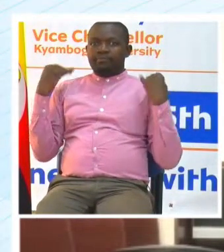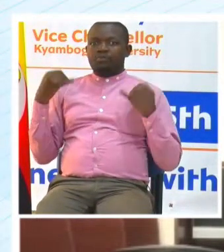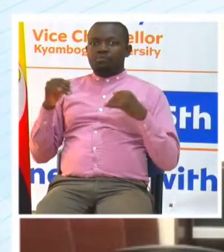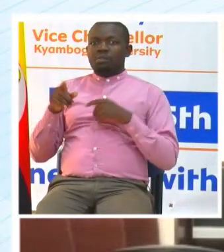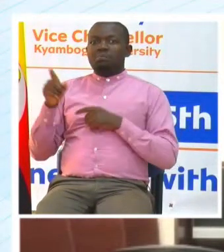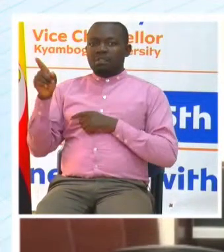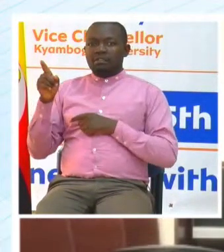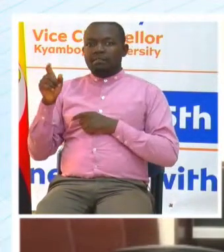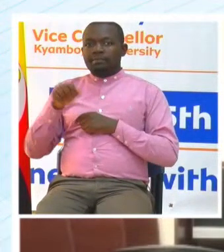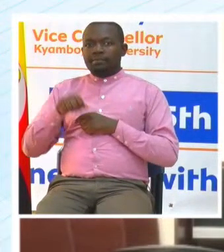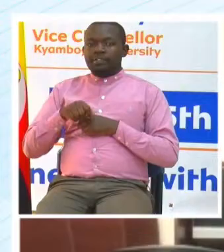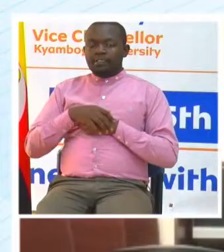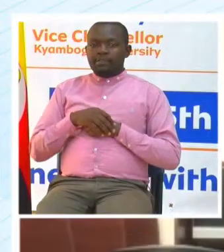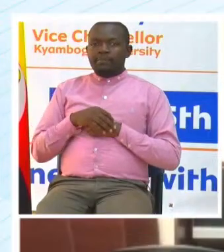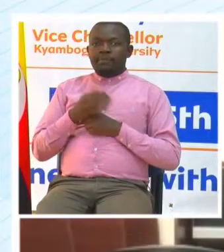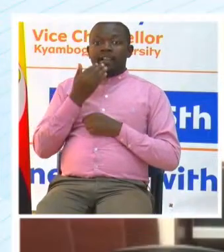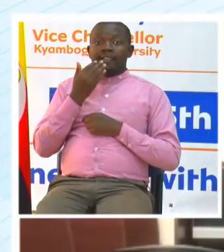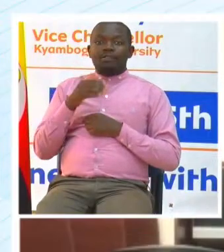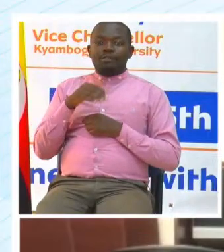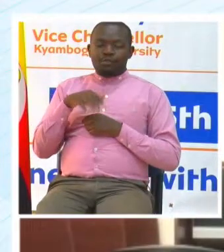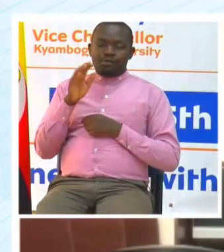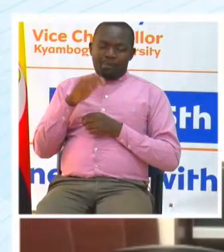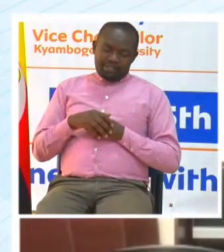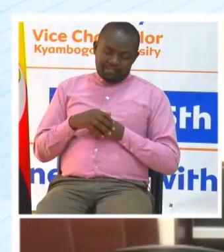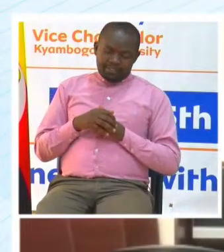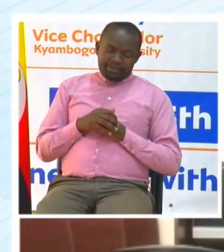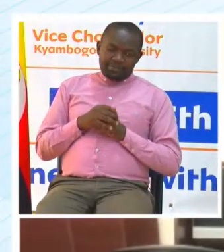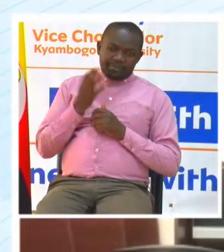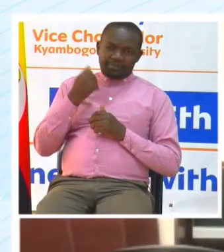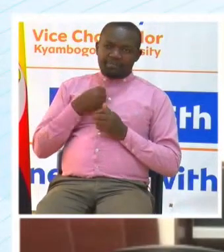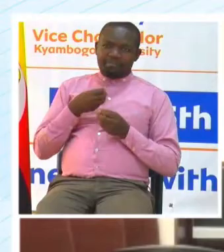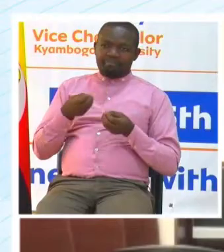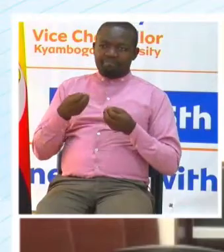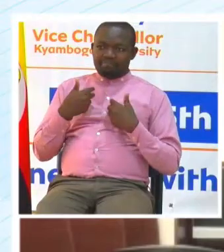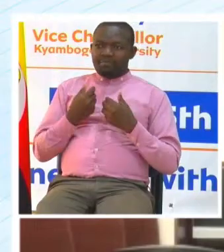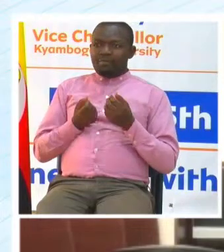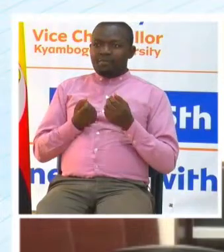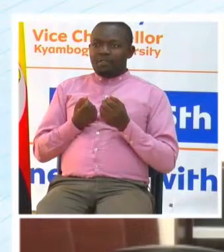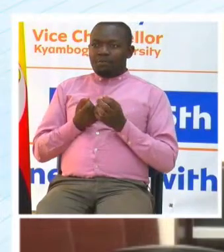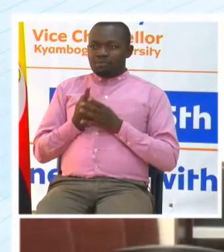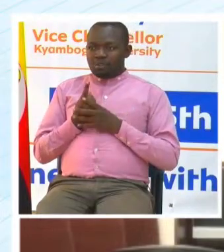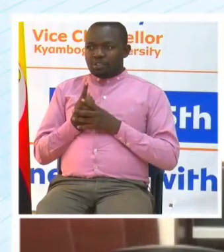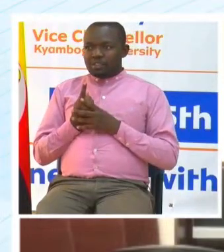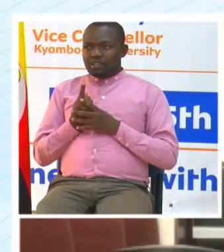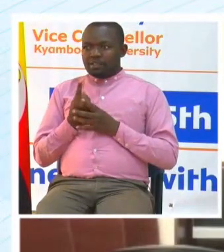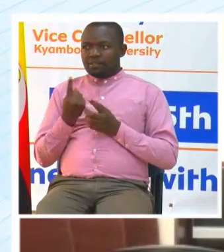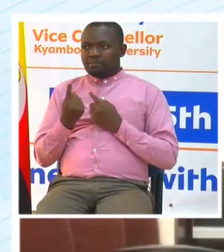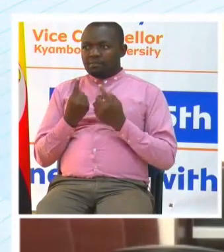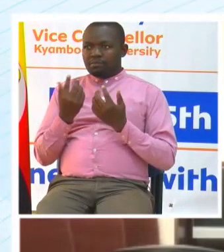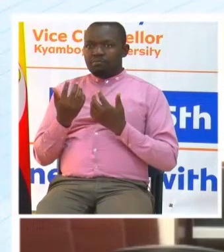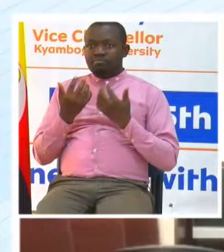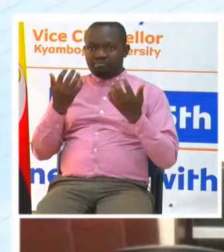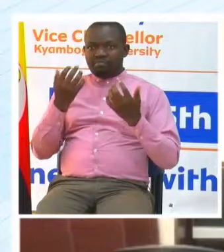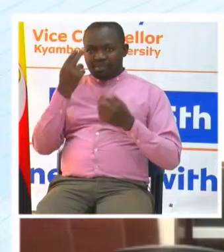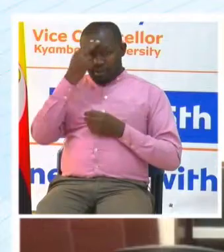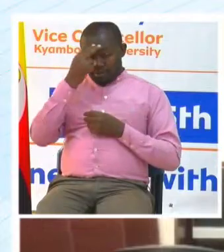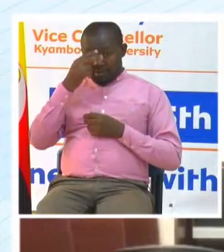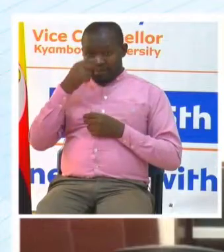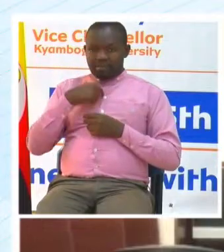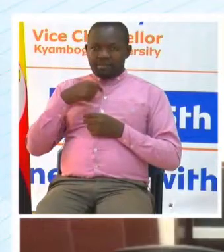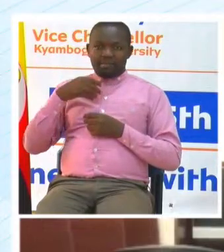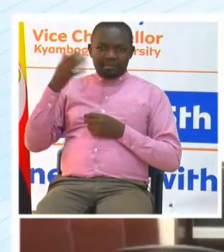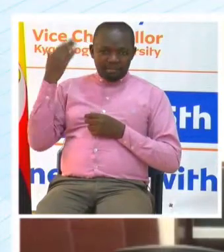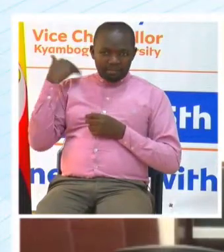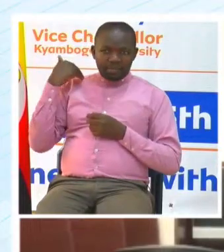Yes. Thank you so much for giving me an opportunity to speak to the students. I was once also there in the